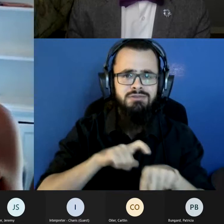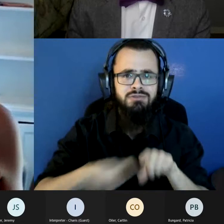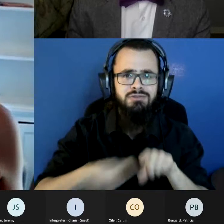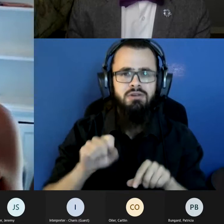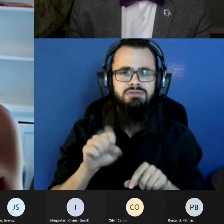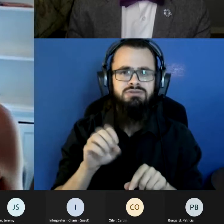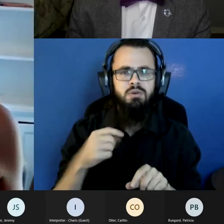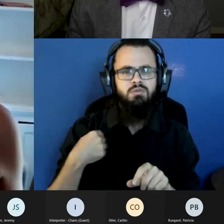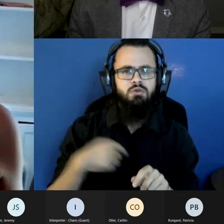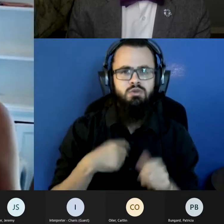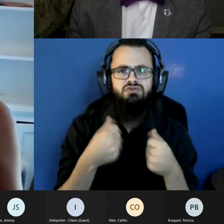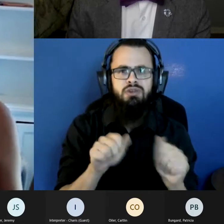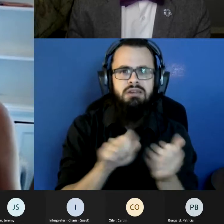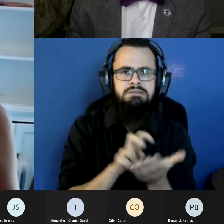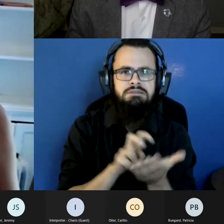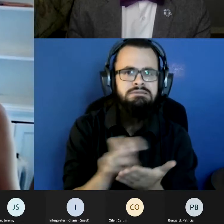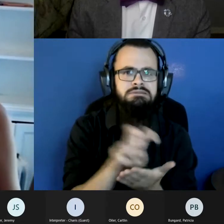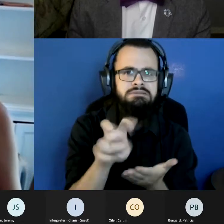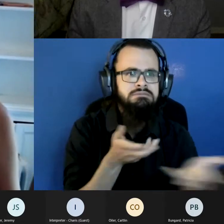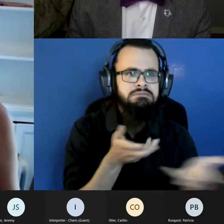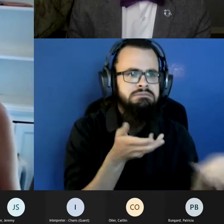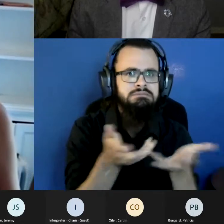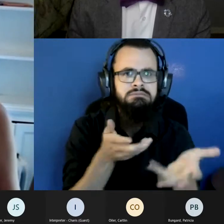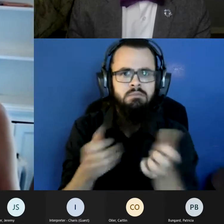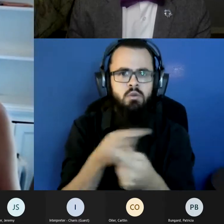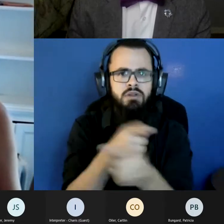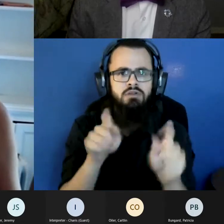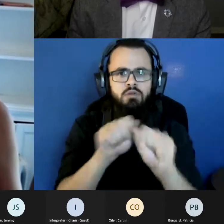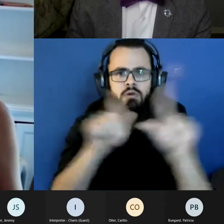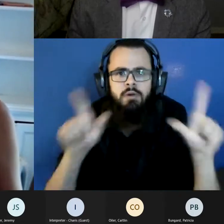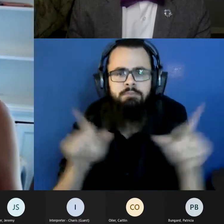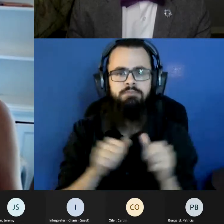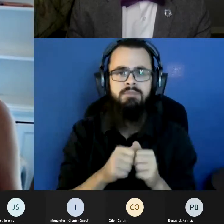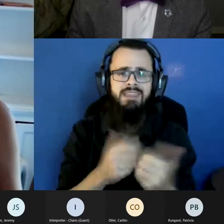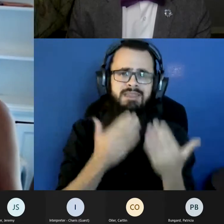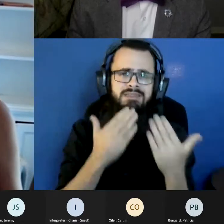and deal with those. So thank you very much for attending.